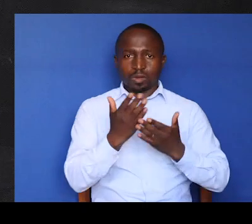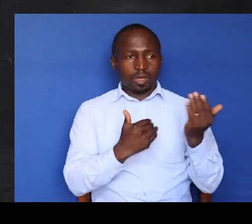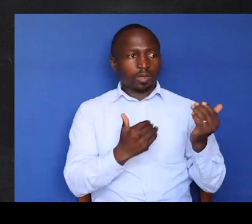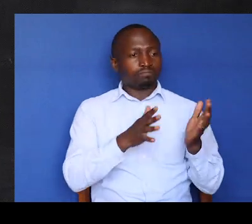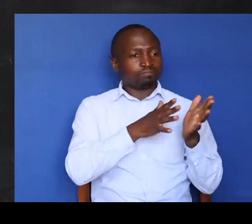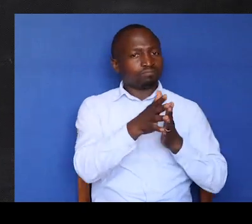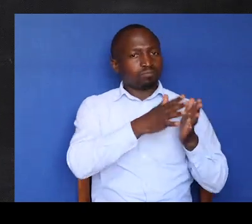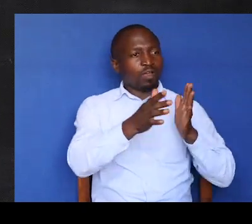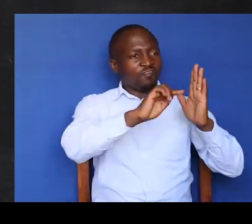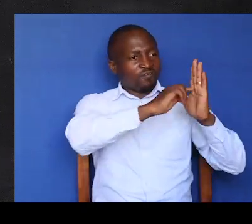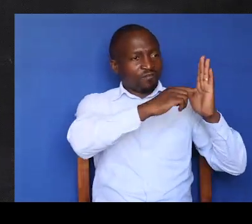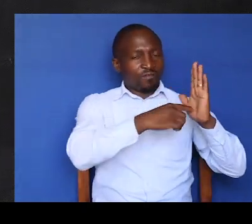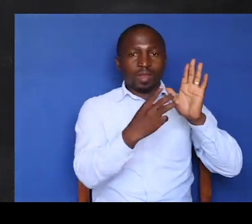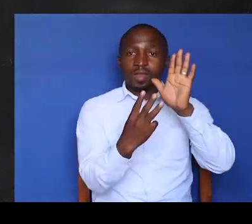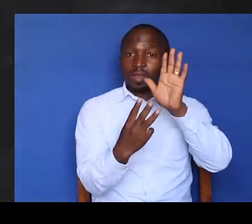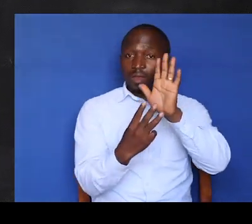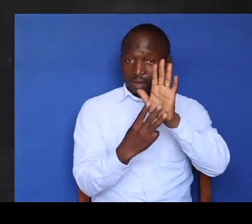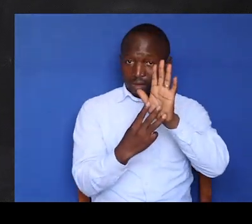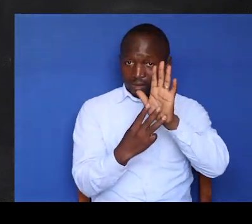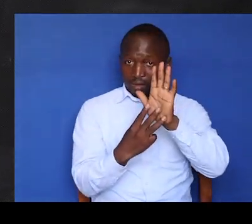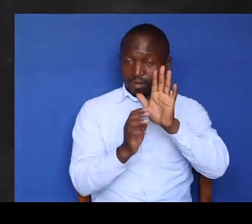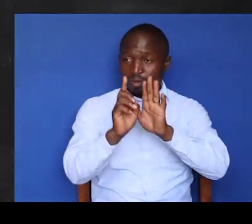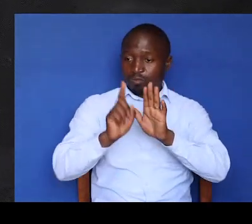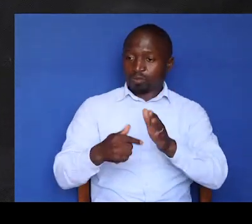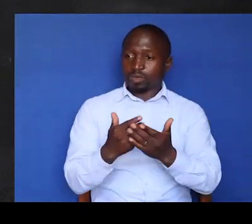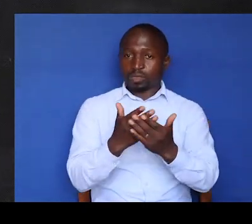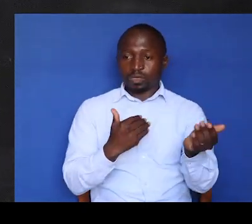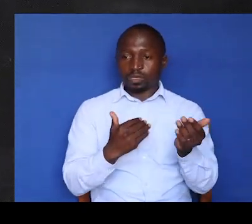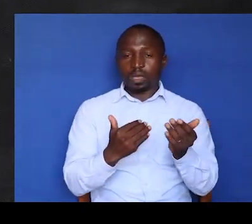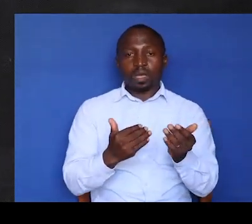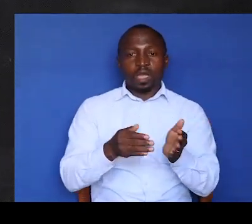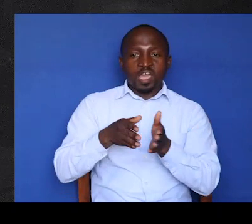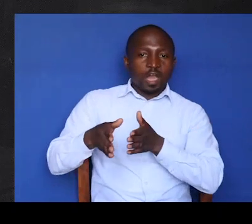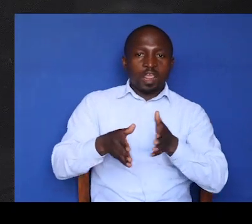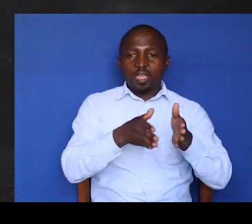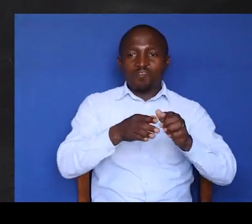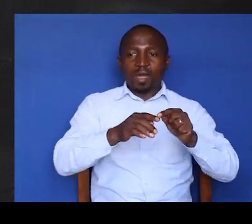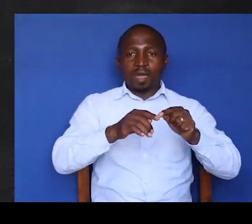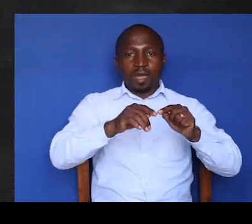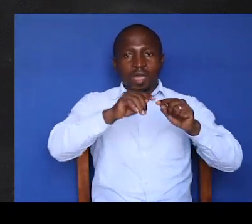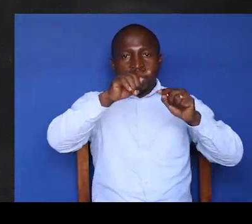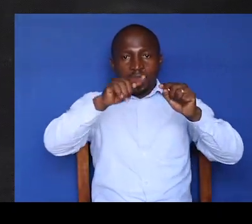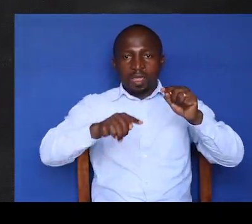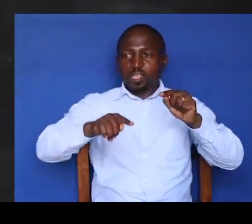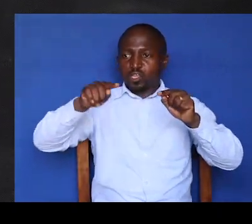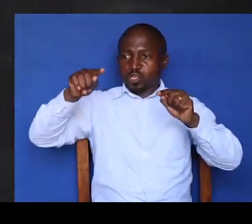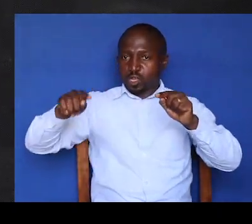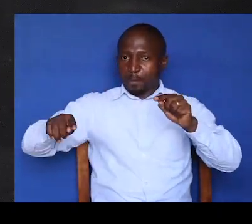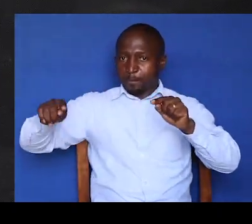regime. It means we are to give out the variables which